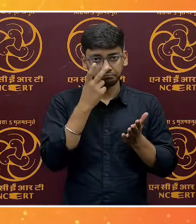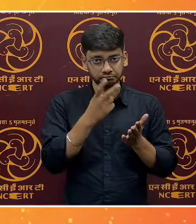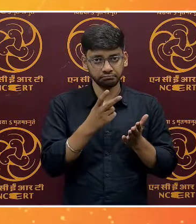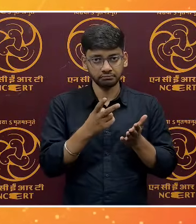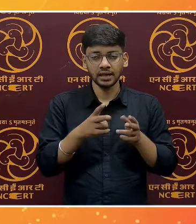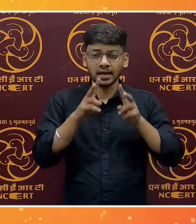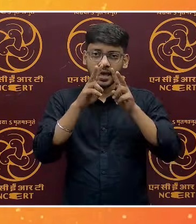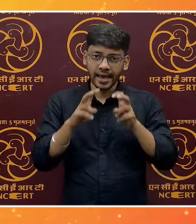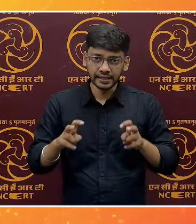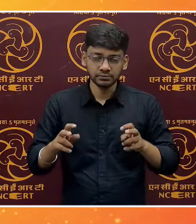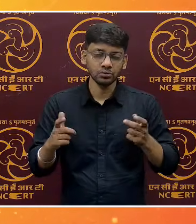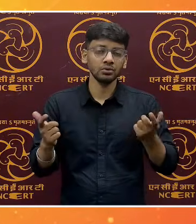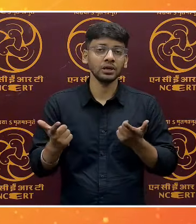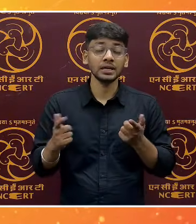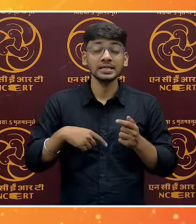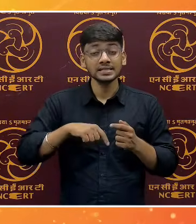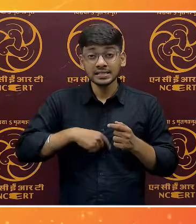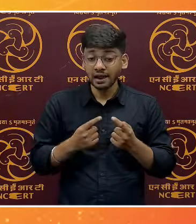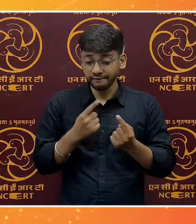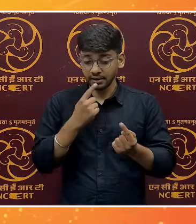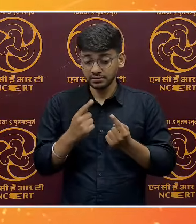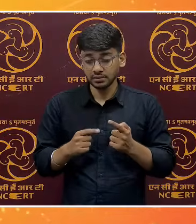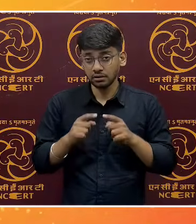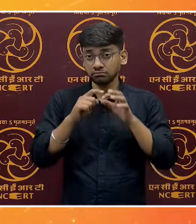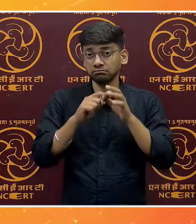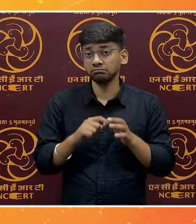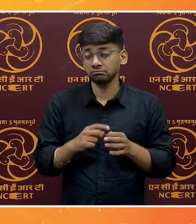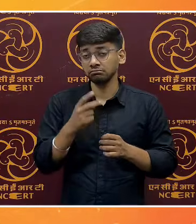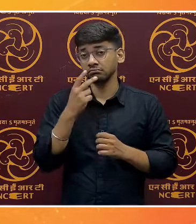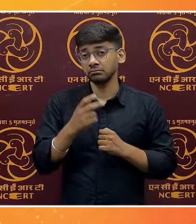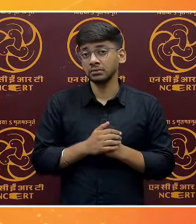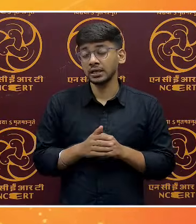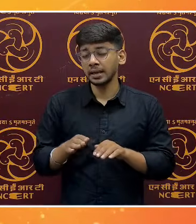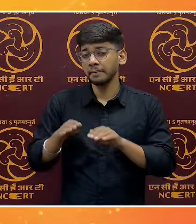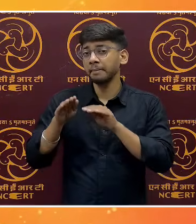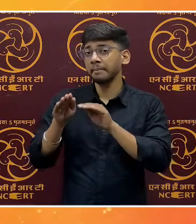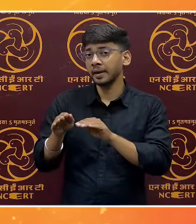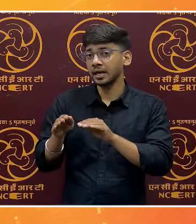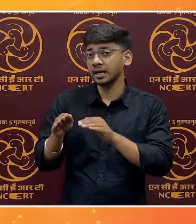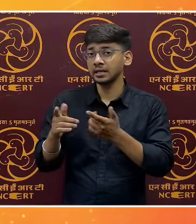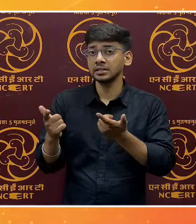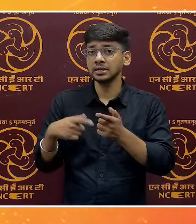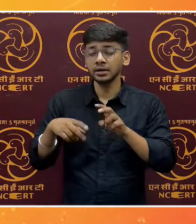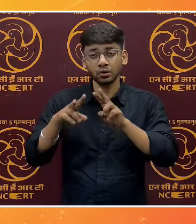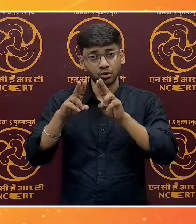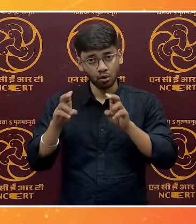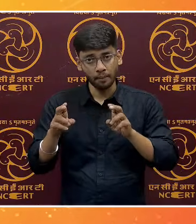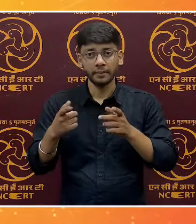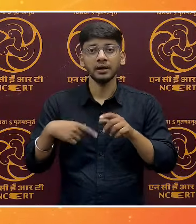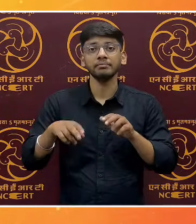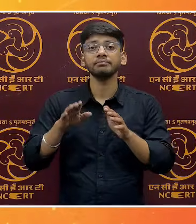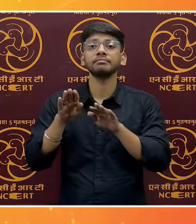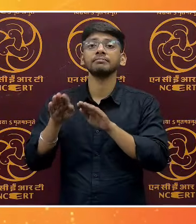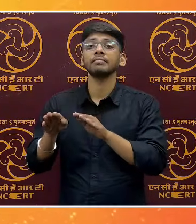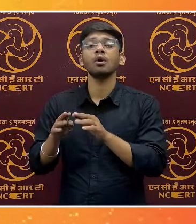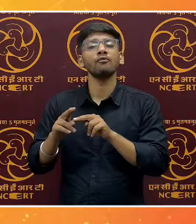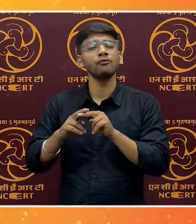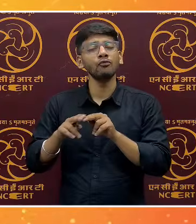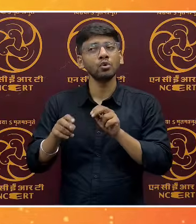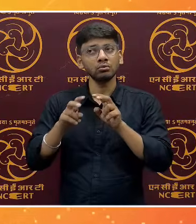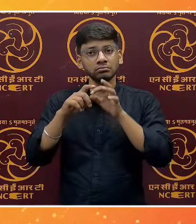can explore the self-evaluation part. This is based on about topic only, perimeter of